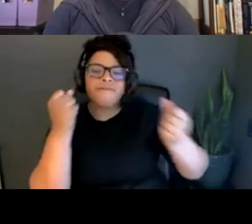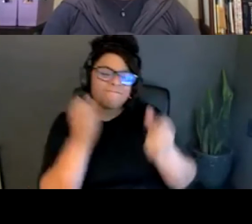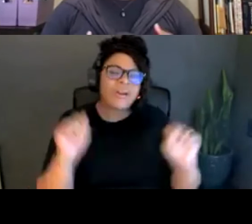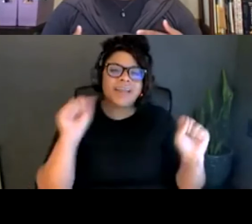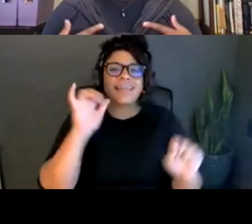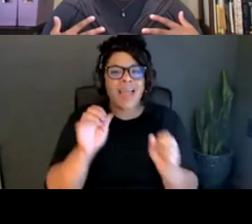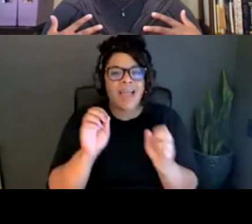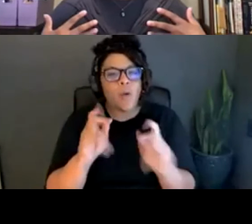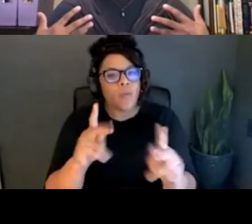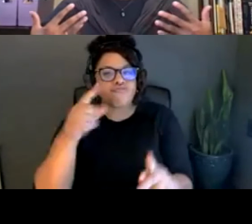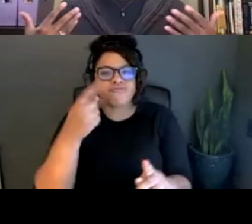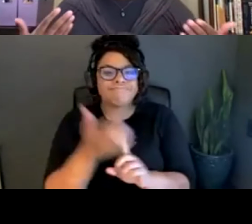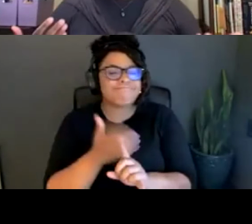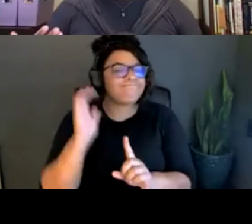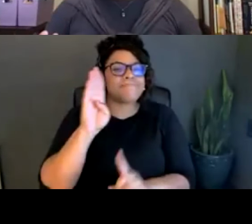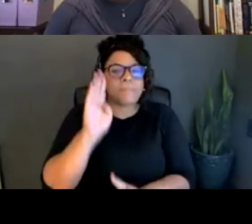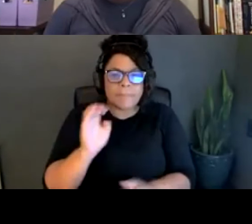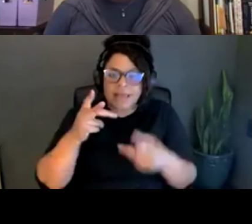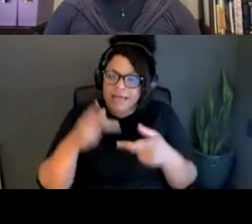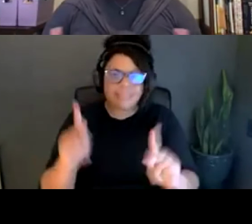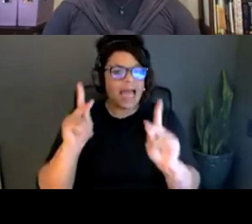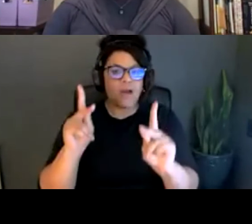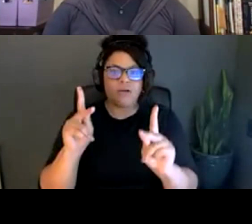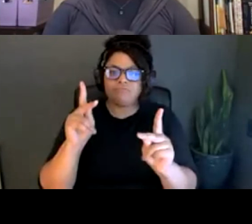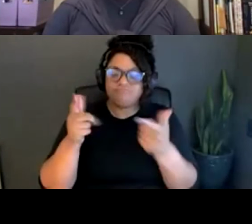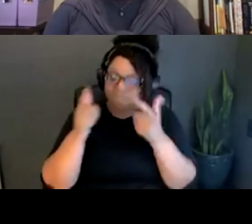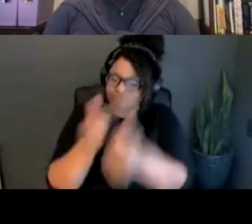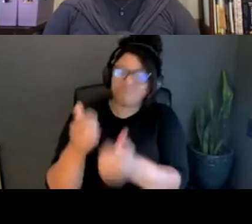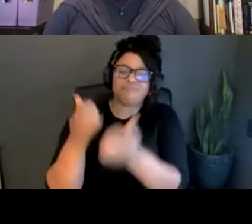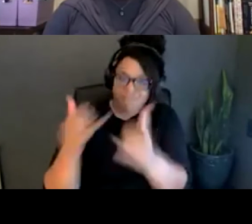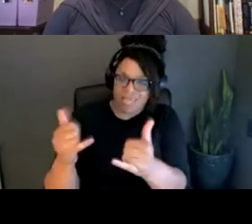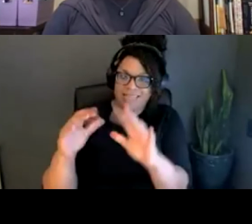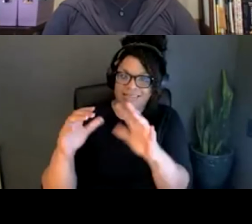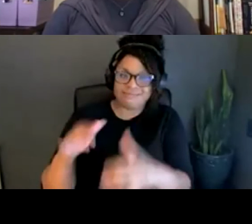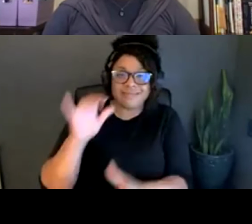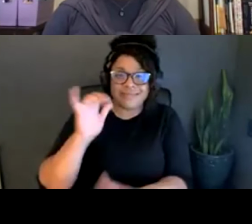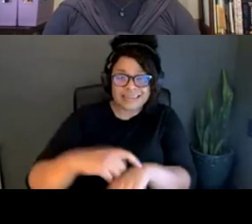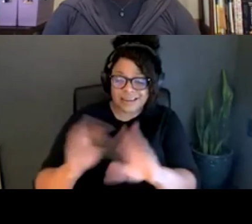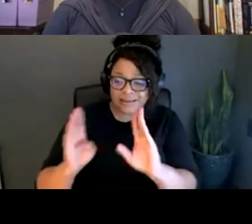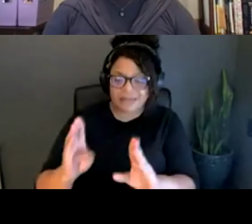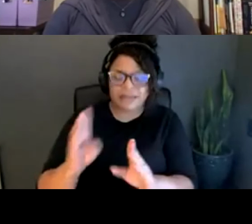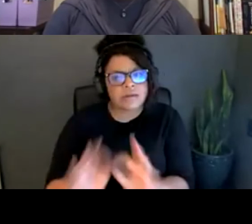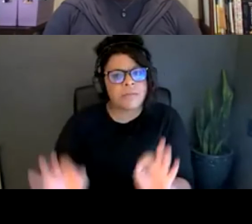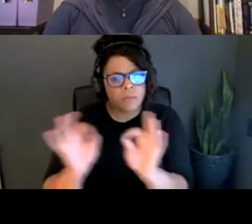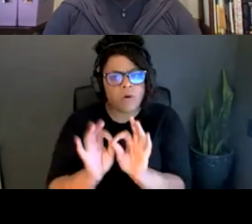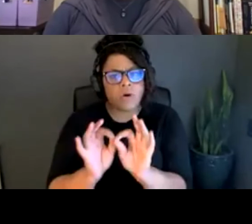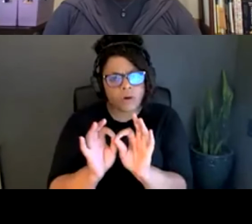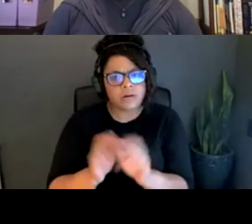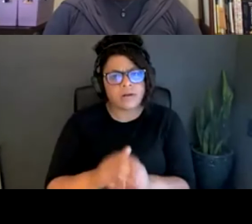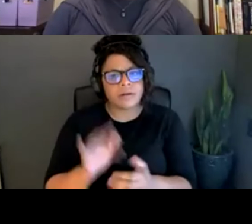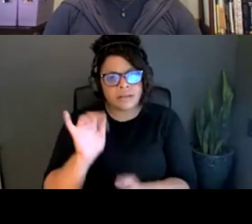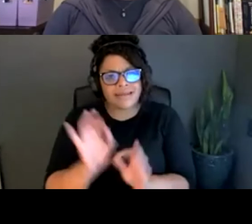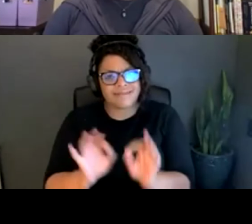to just be allowed to play is very important as we think about the vital need